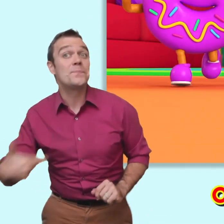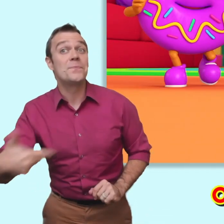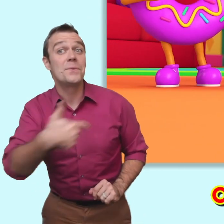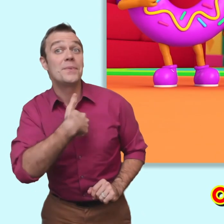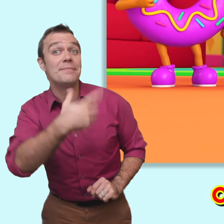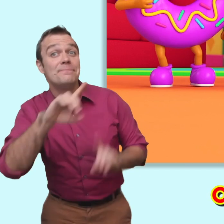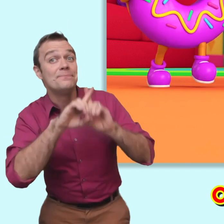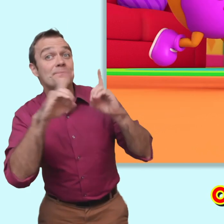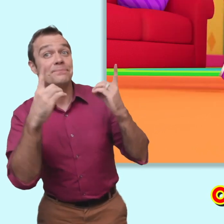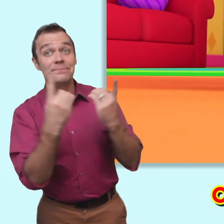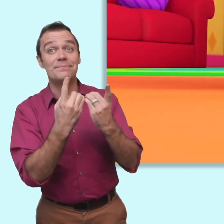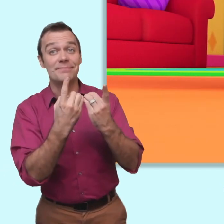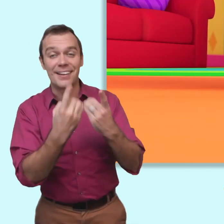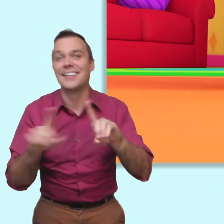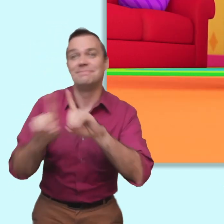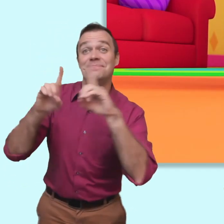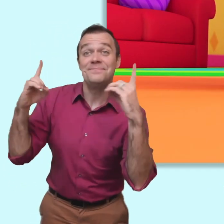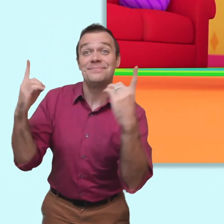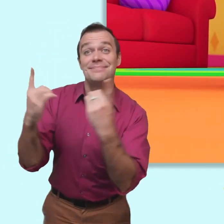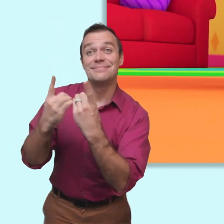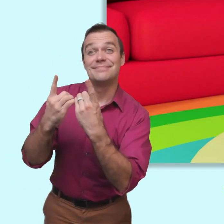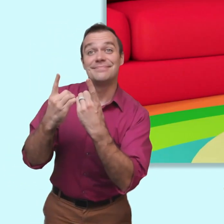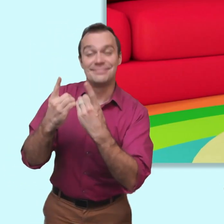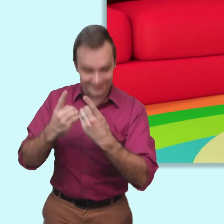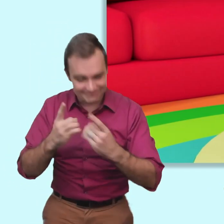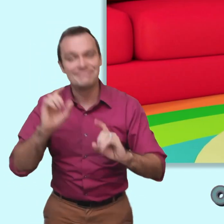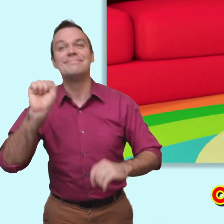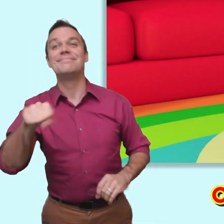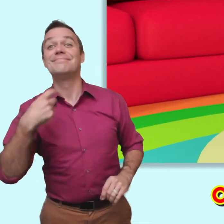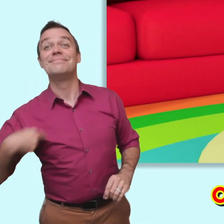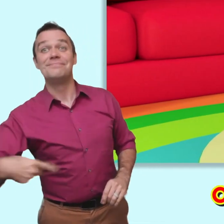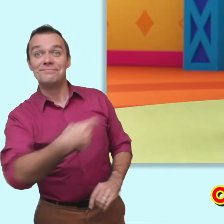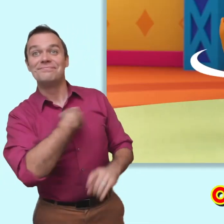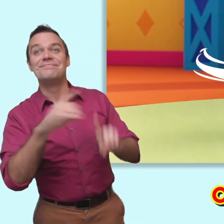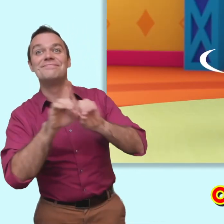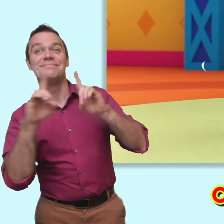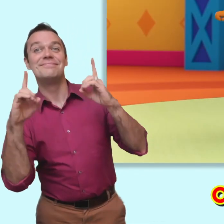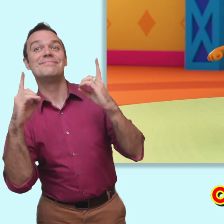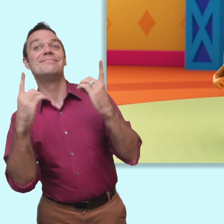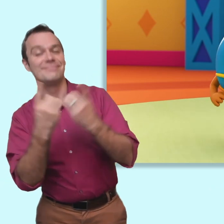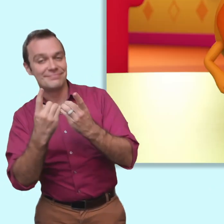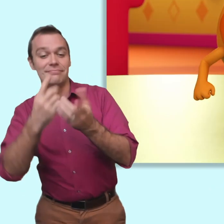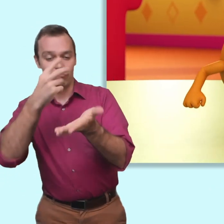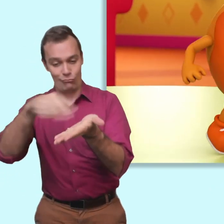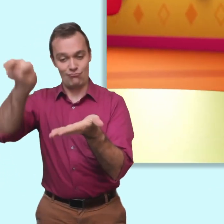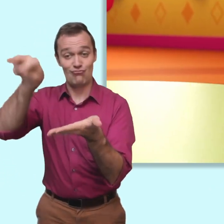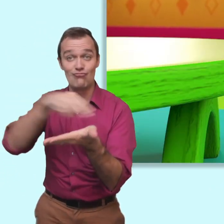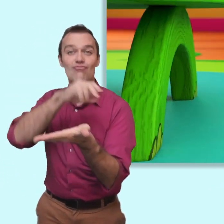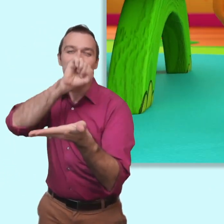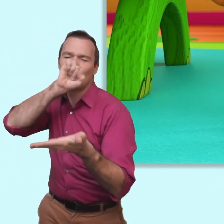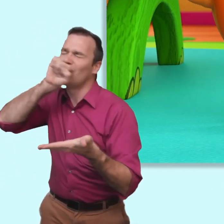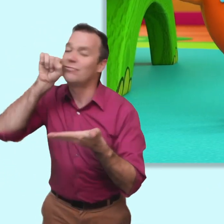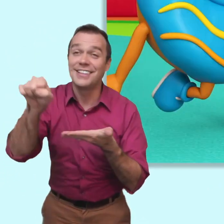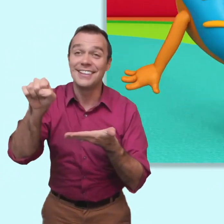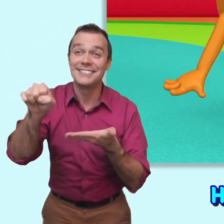Oh yes, we are the donuts, the donuts, the donuts. Oh yes, we are the donuts, and we